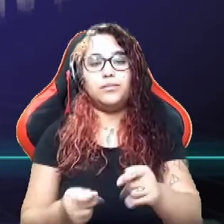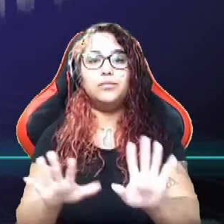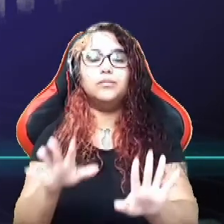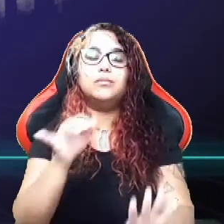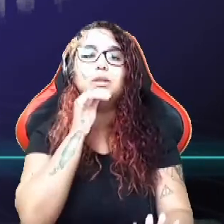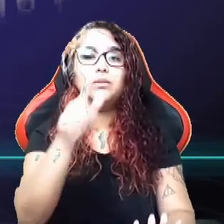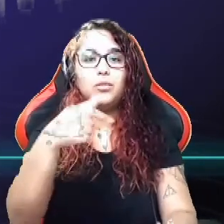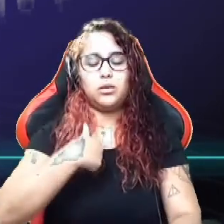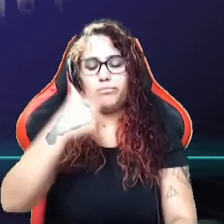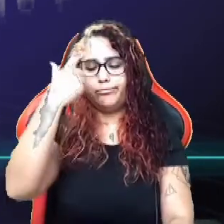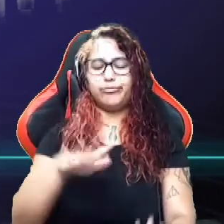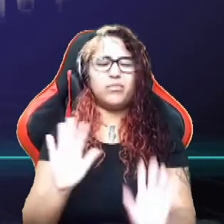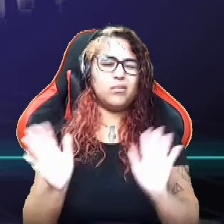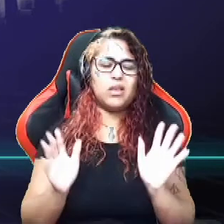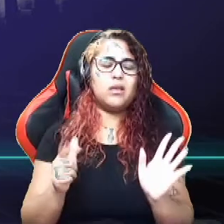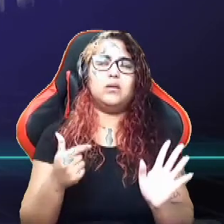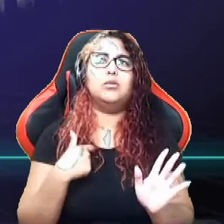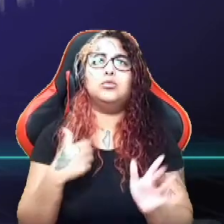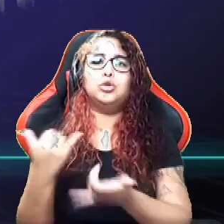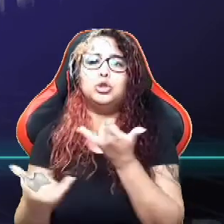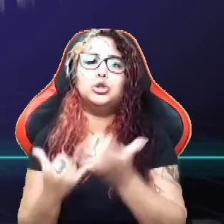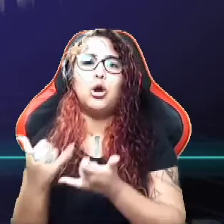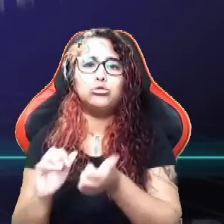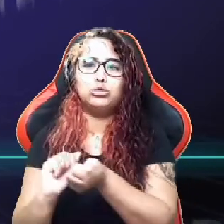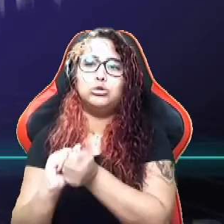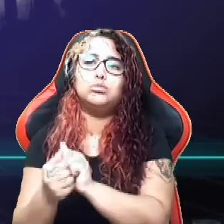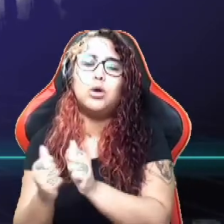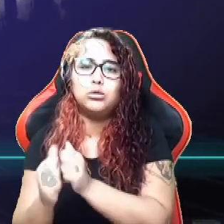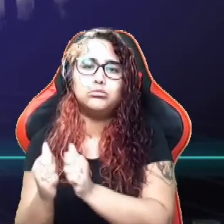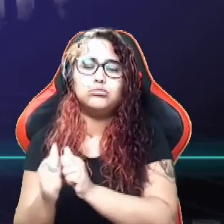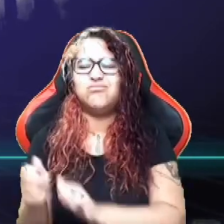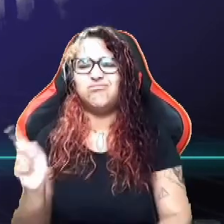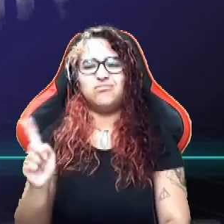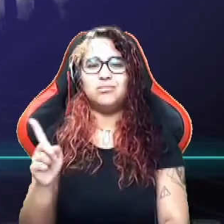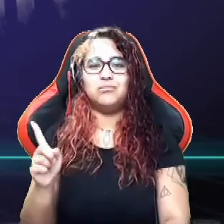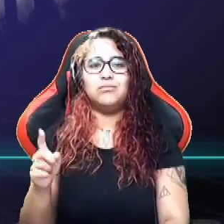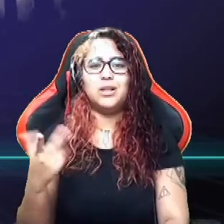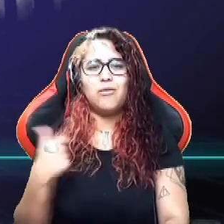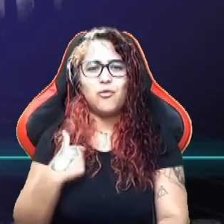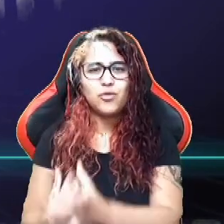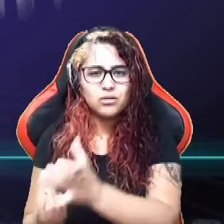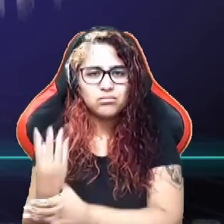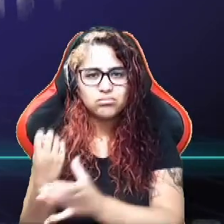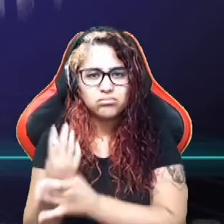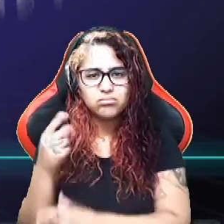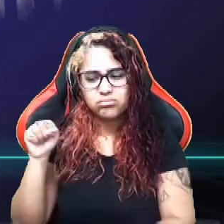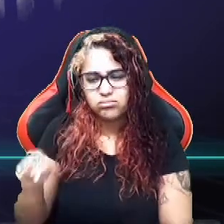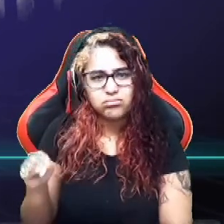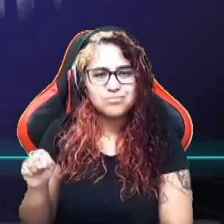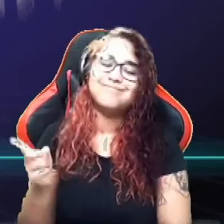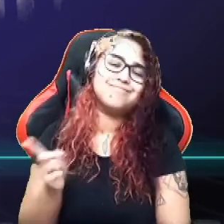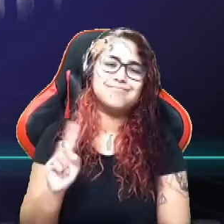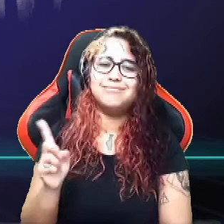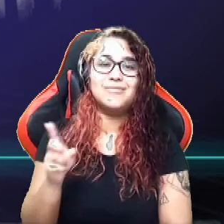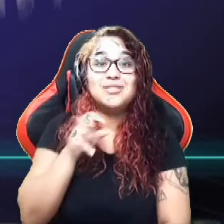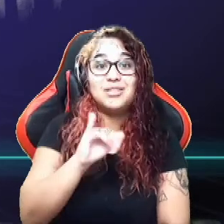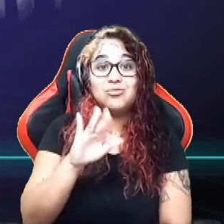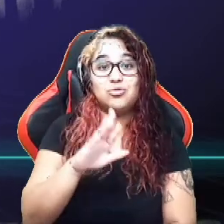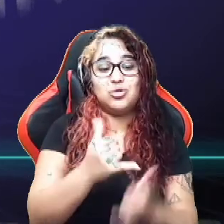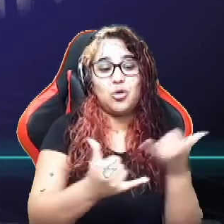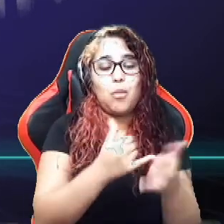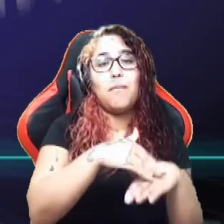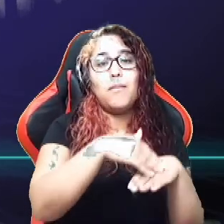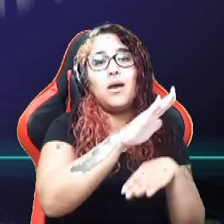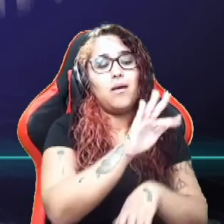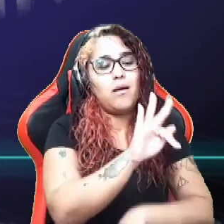play sports games that much, so I'm not going to make content for that because that's a little bit out of my scope. I